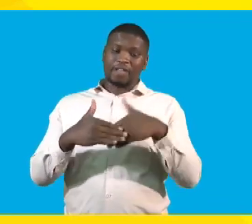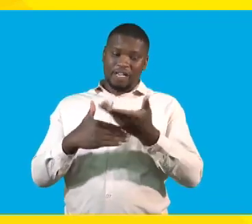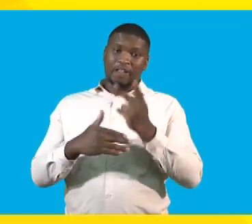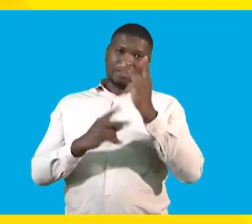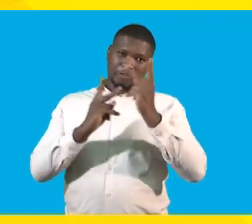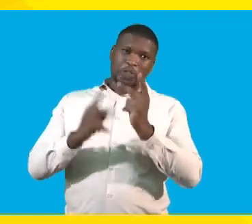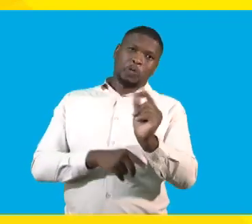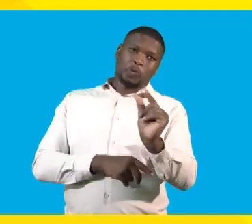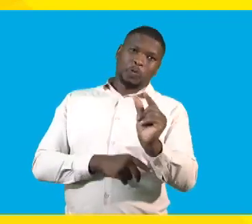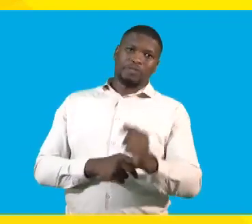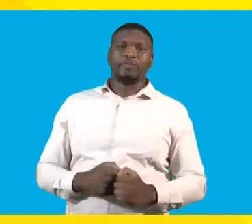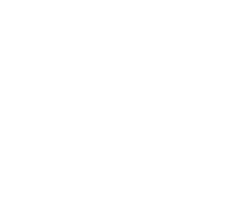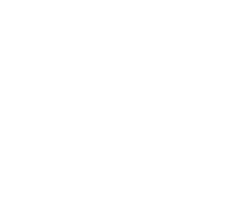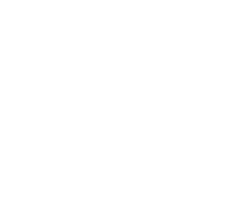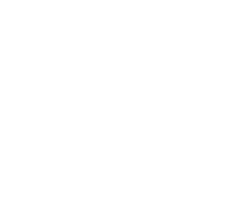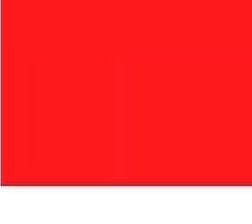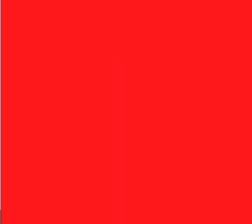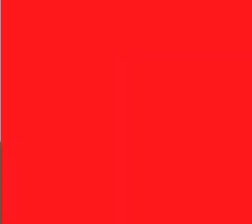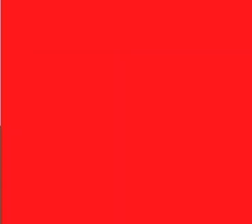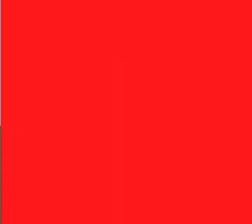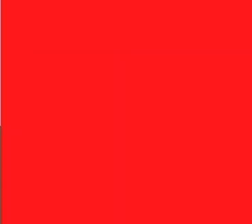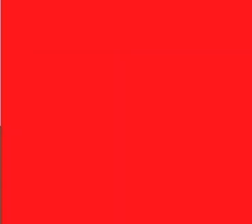you in just a little while.